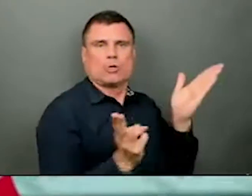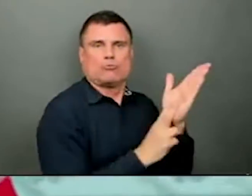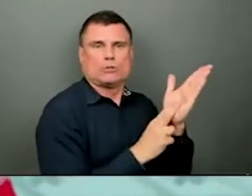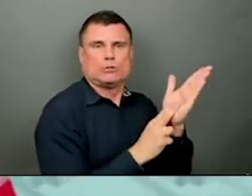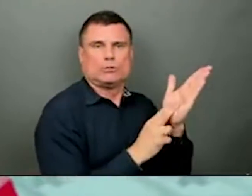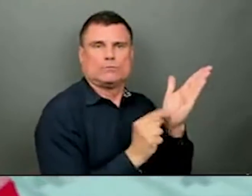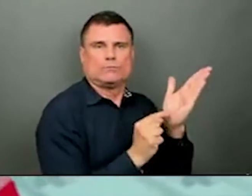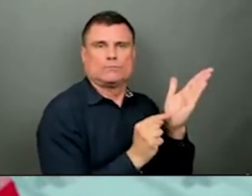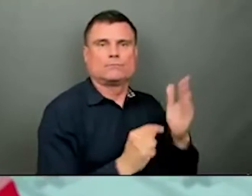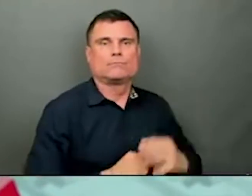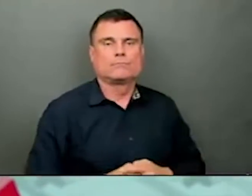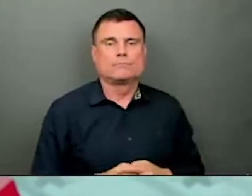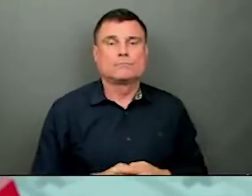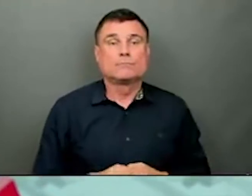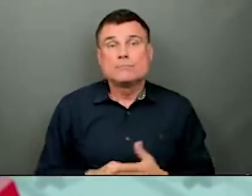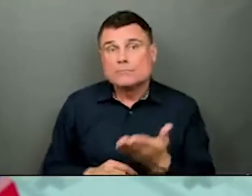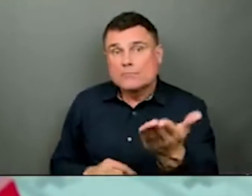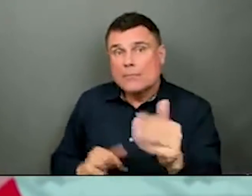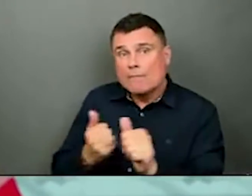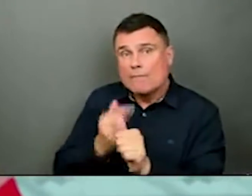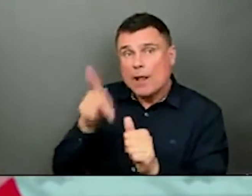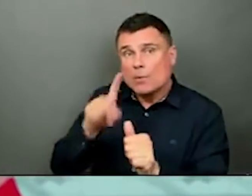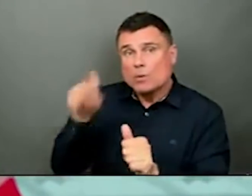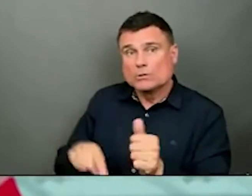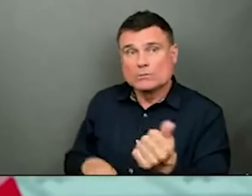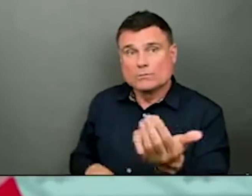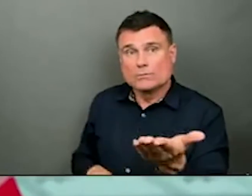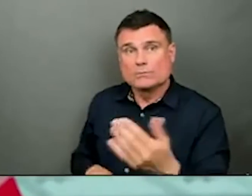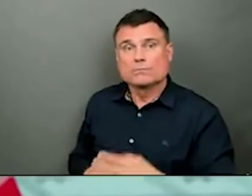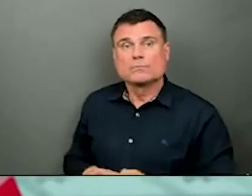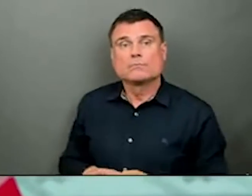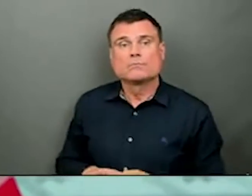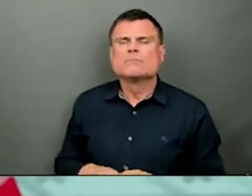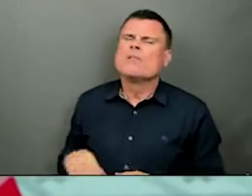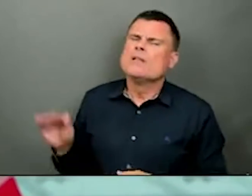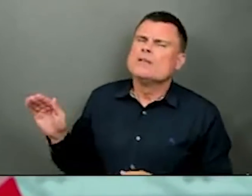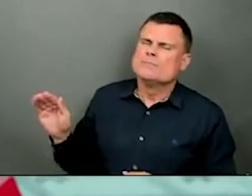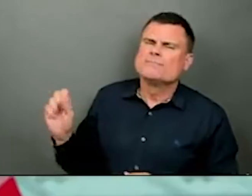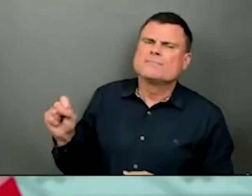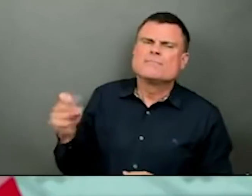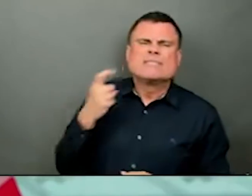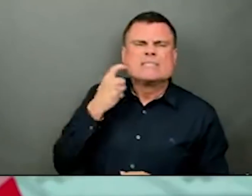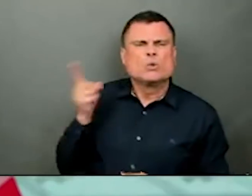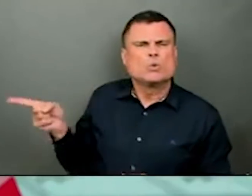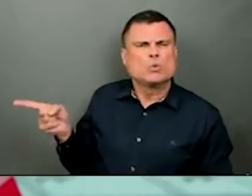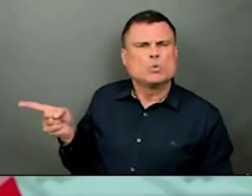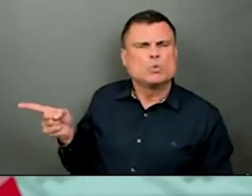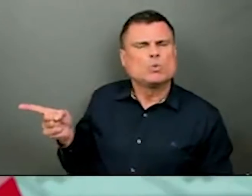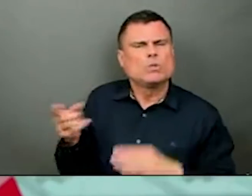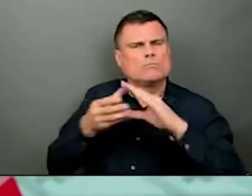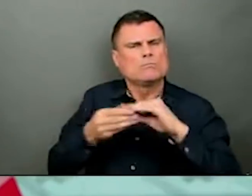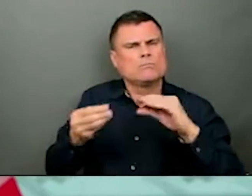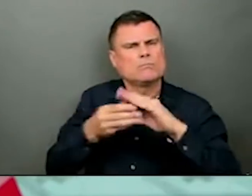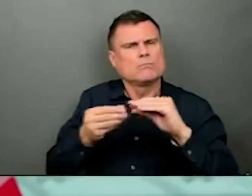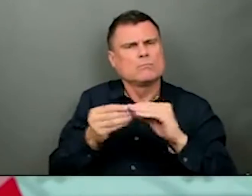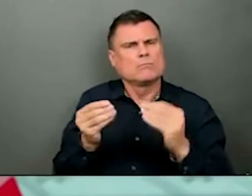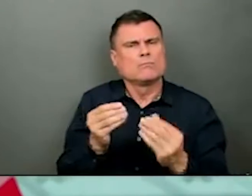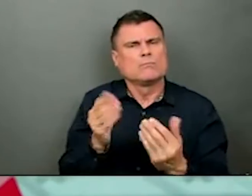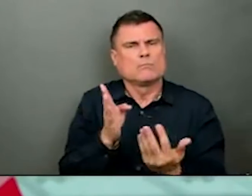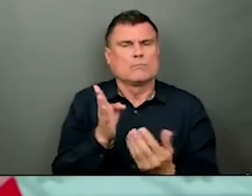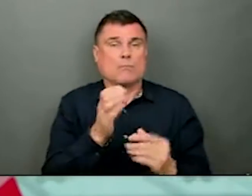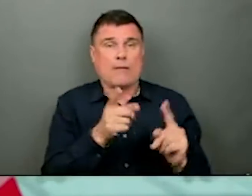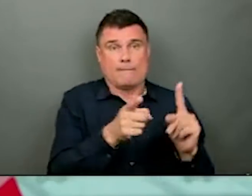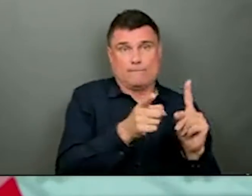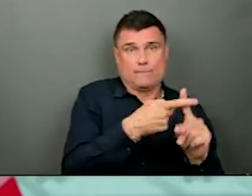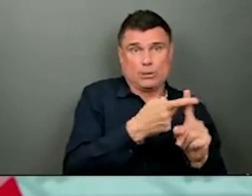Dr. Henry mentioned the possibility of shrinking the interval. Do we know how soon that decision could be made, especially in